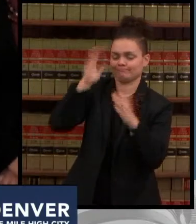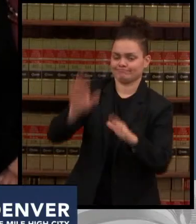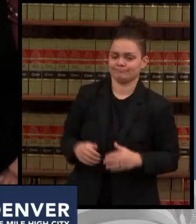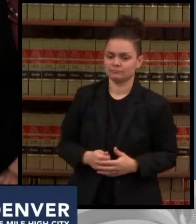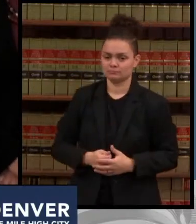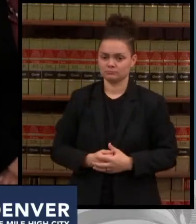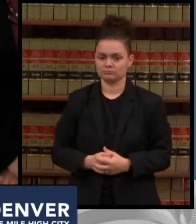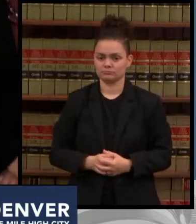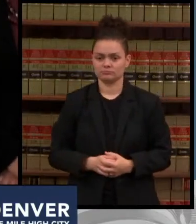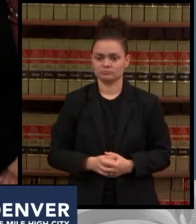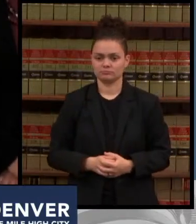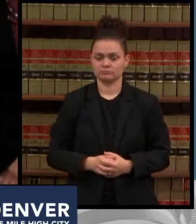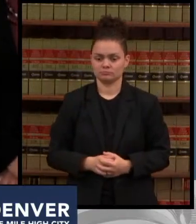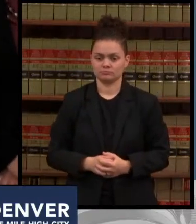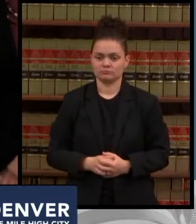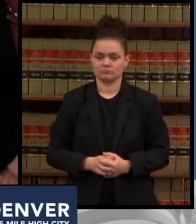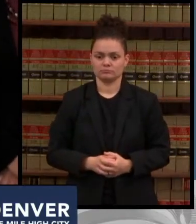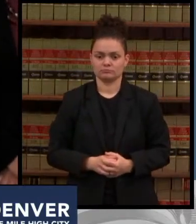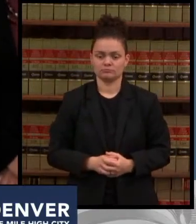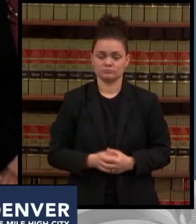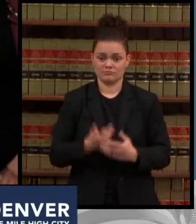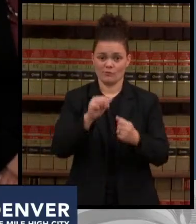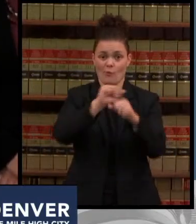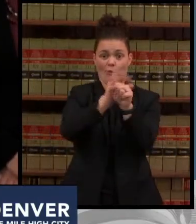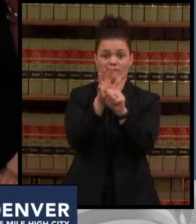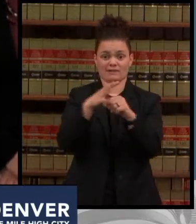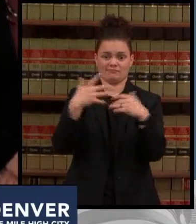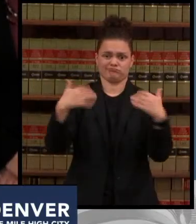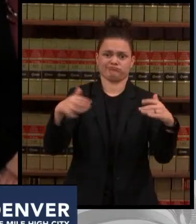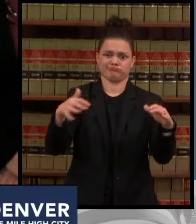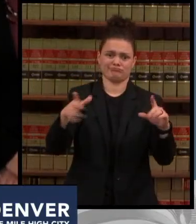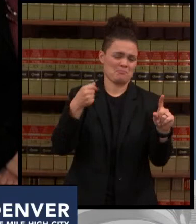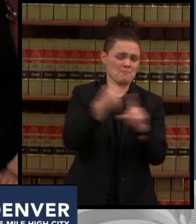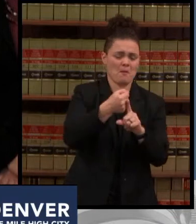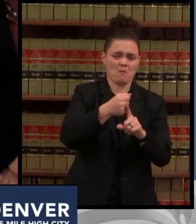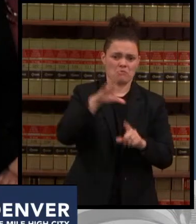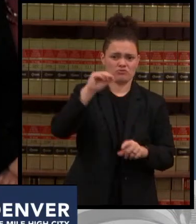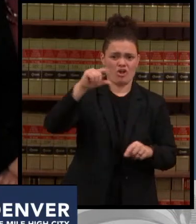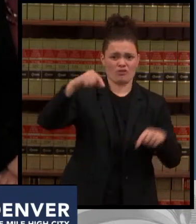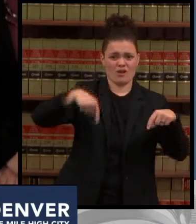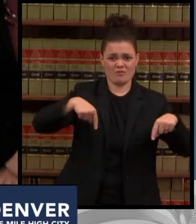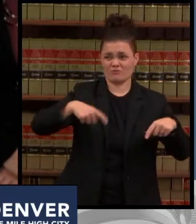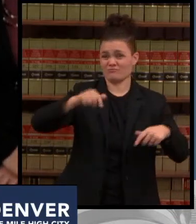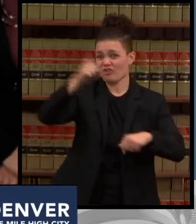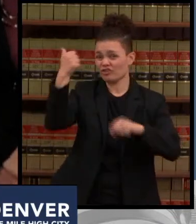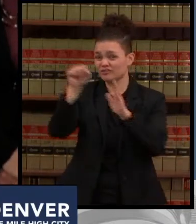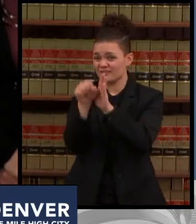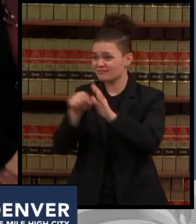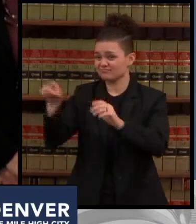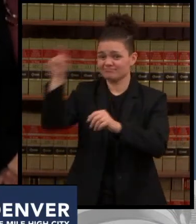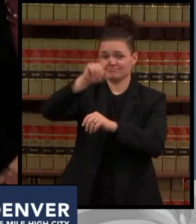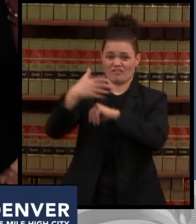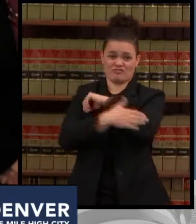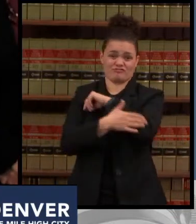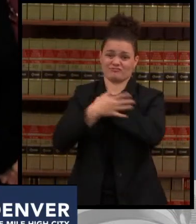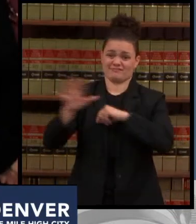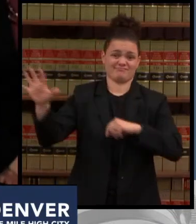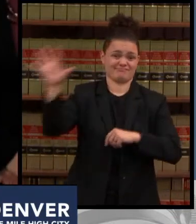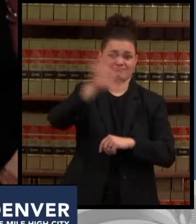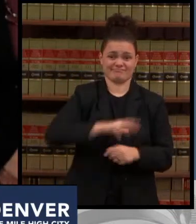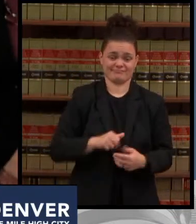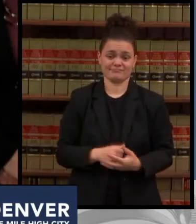every area of not just Colorado, but the states around us. And there are routinely calls coming into all of the Denver area